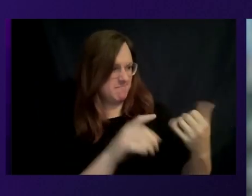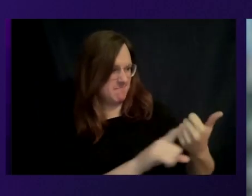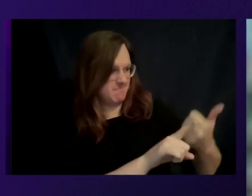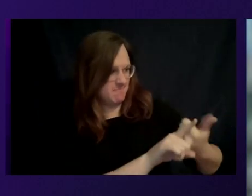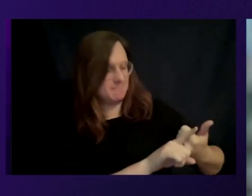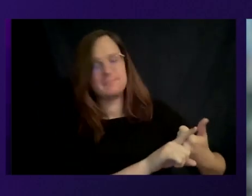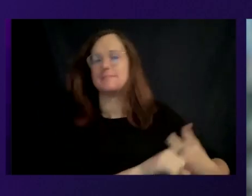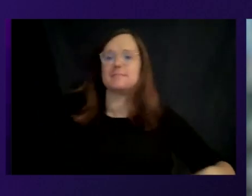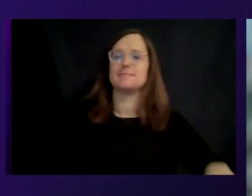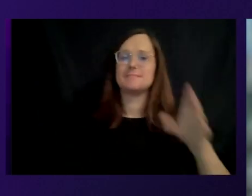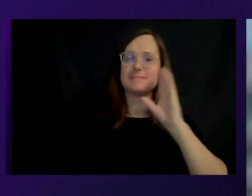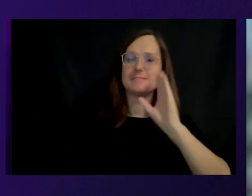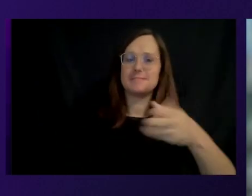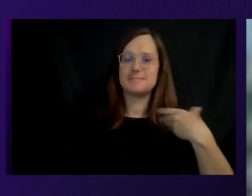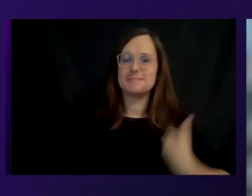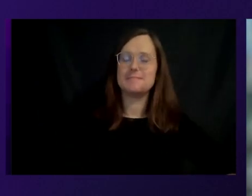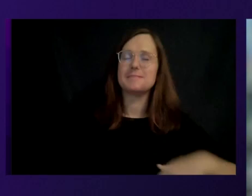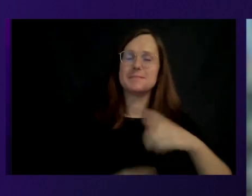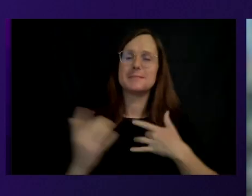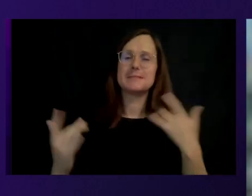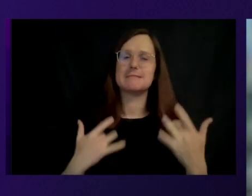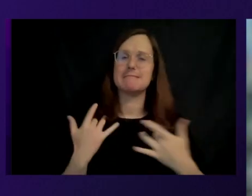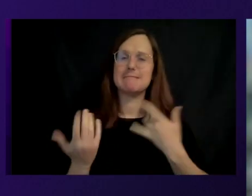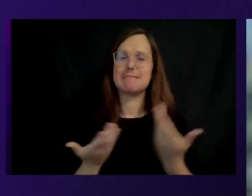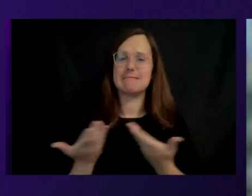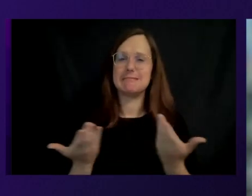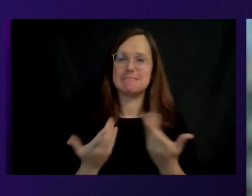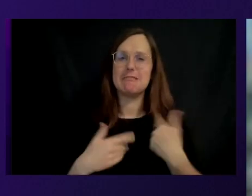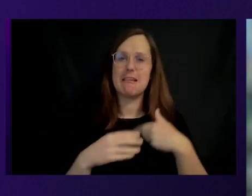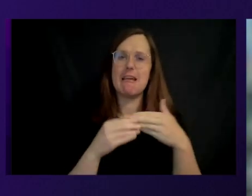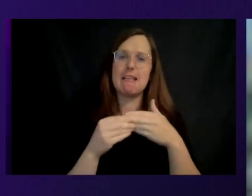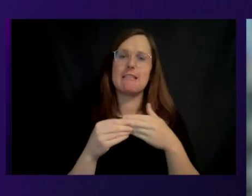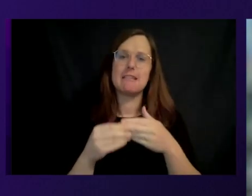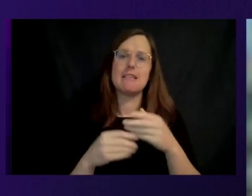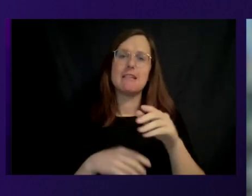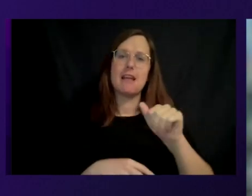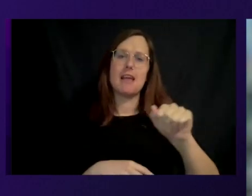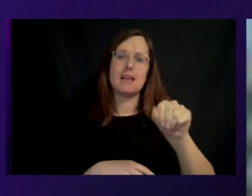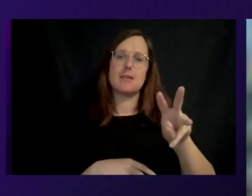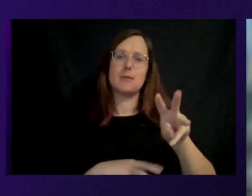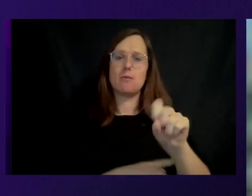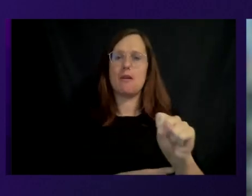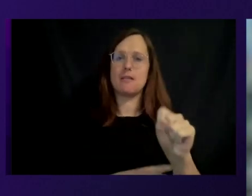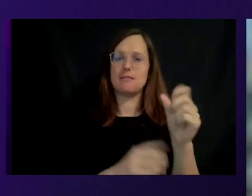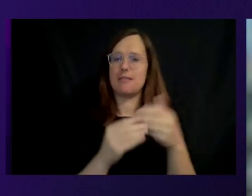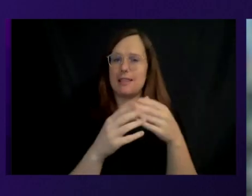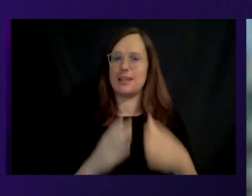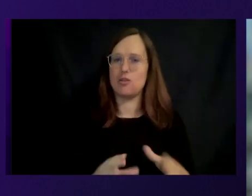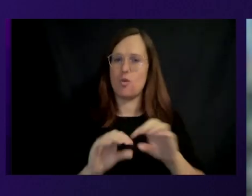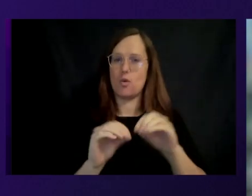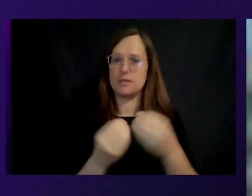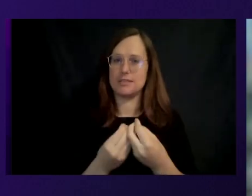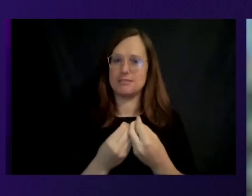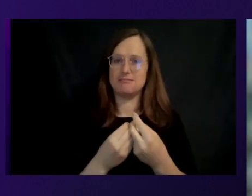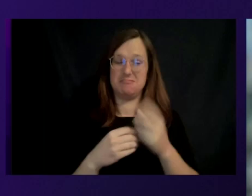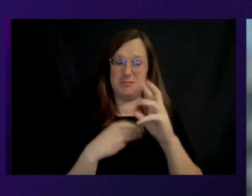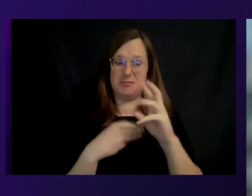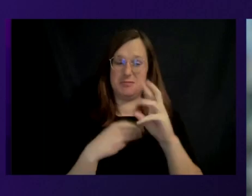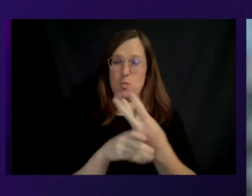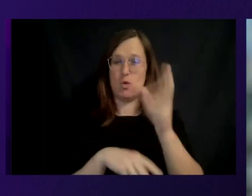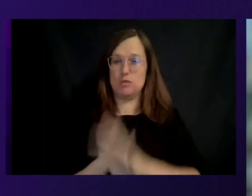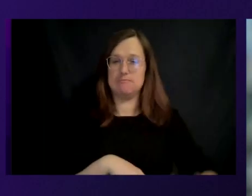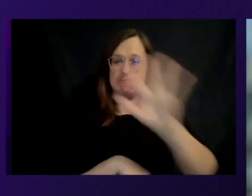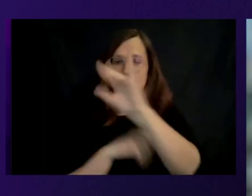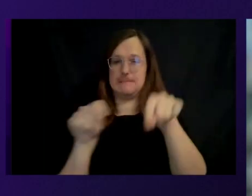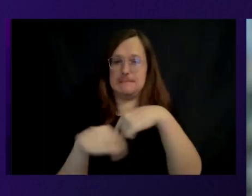Innovation Day 2023. I lead the AWS Partner Organization, and this is a global team supporting over 100,000 companies in